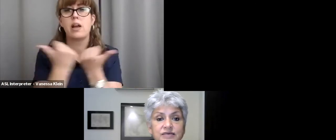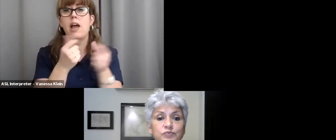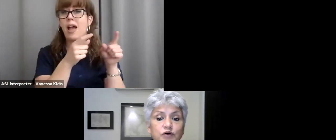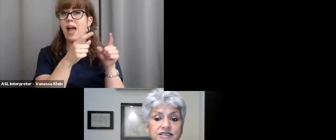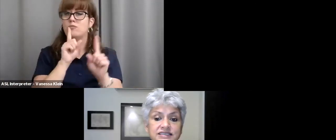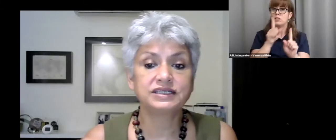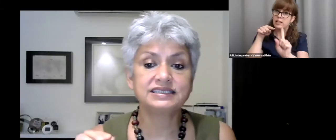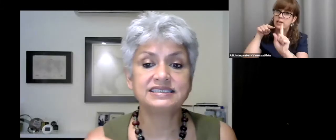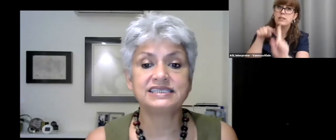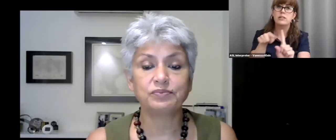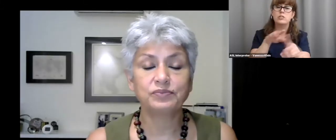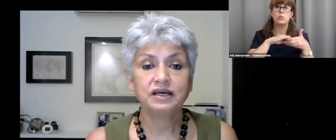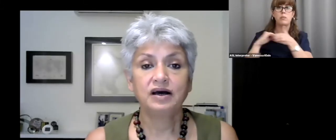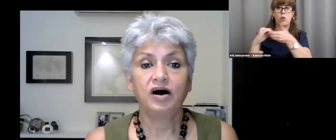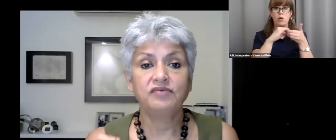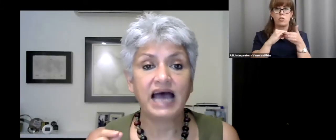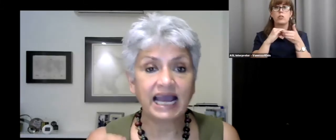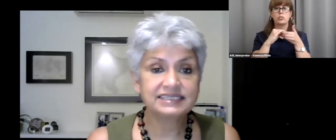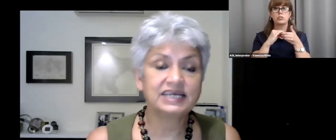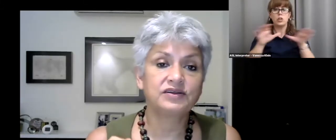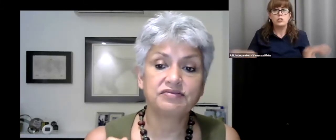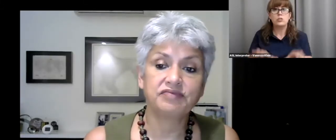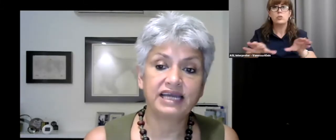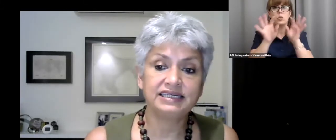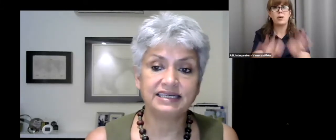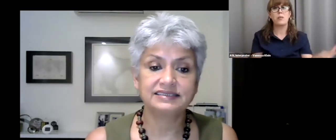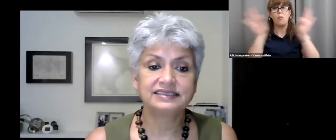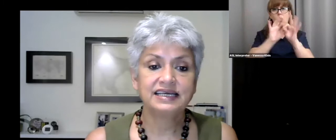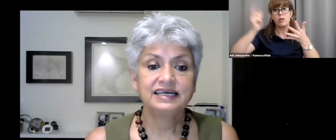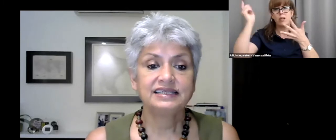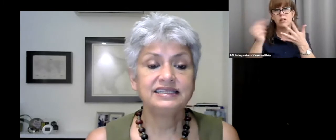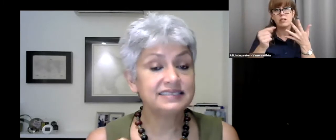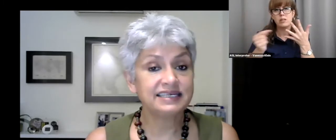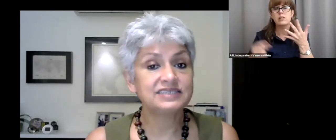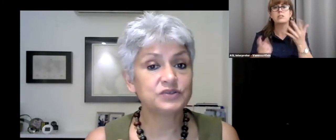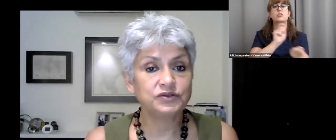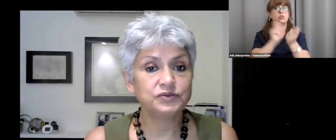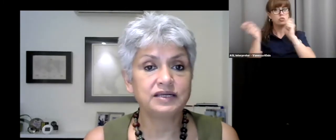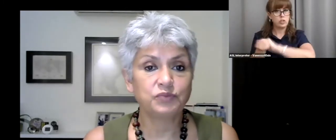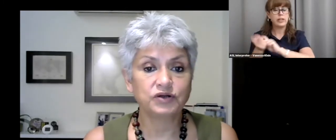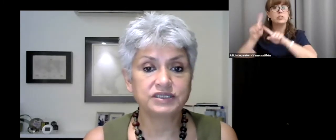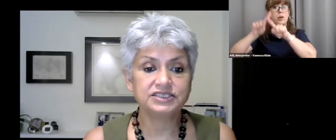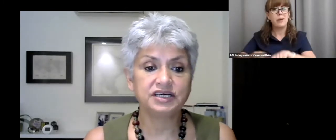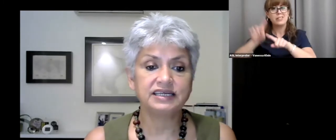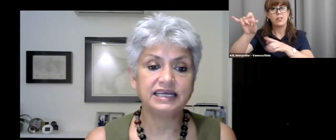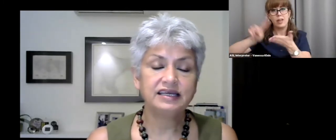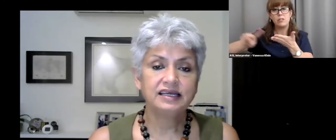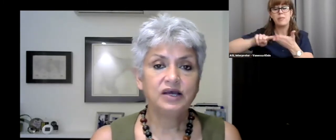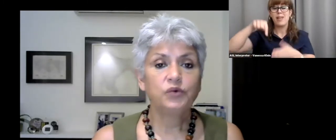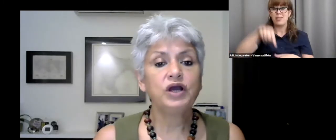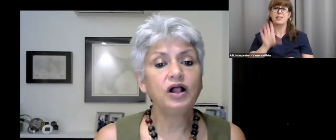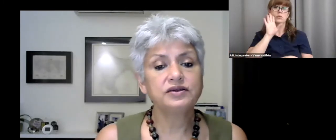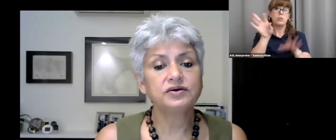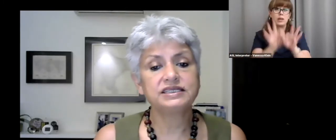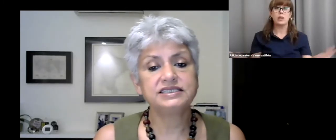take the important step of acting on the findings. This is going to be an important journey.